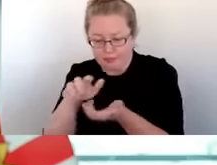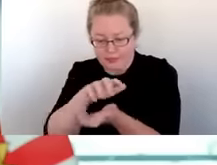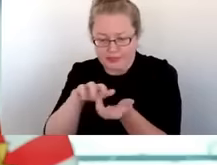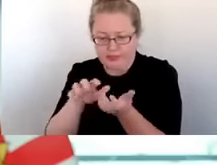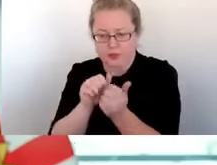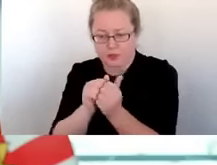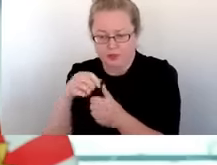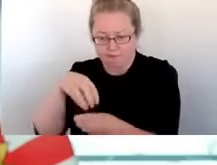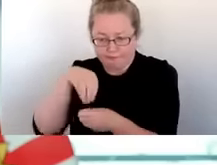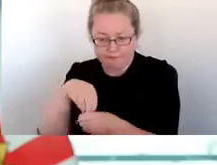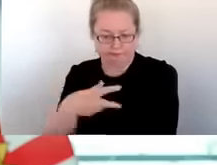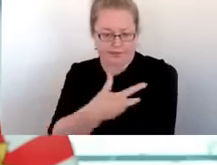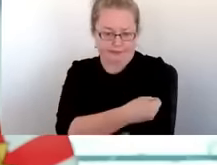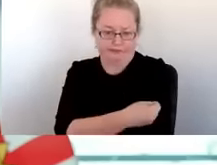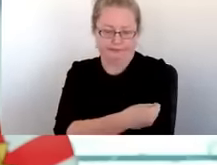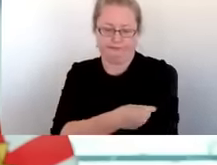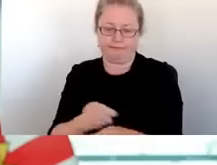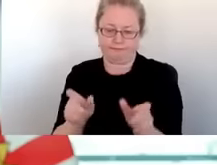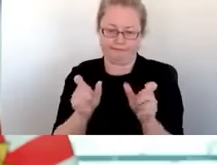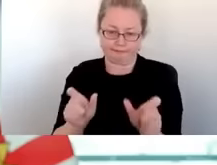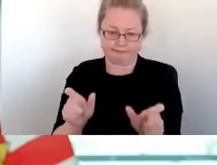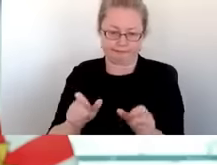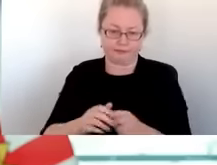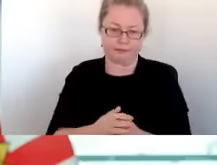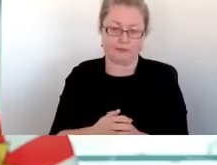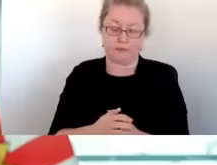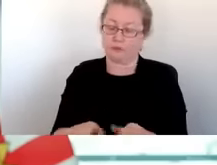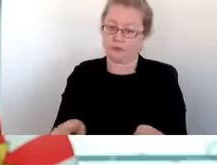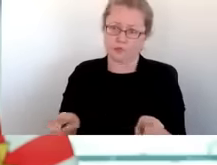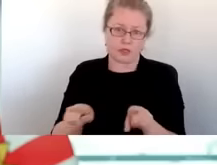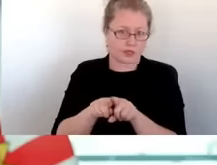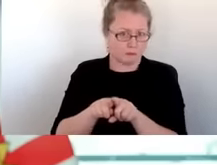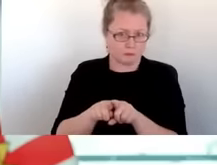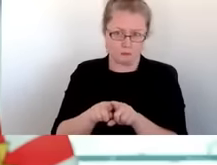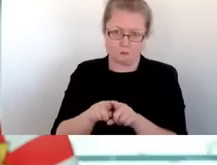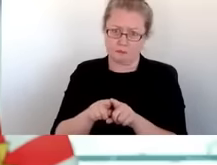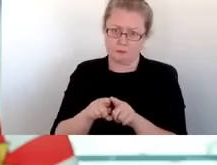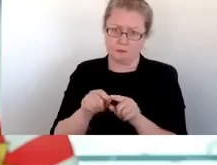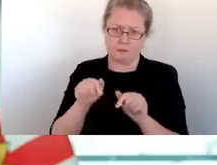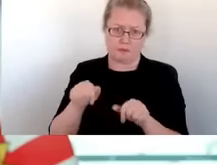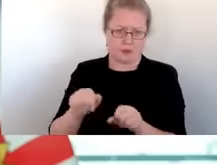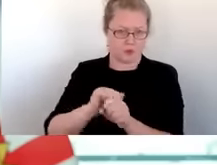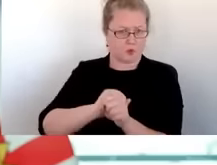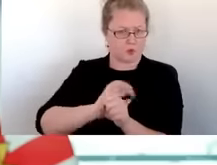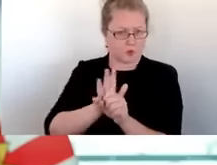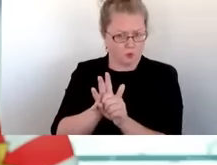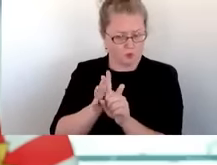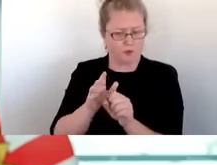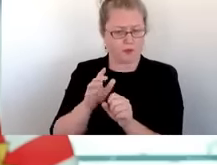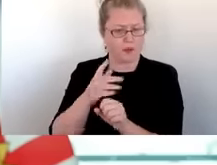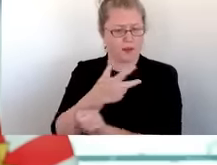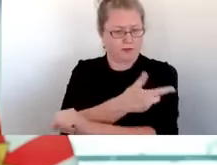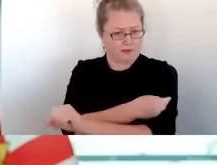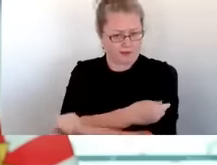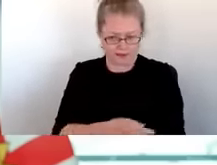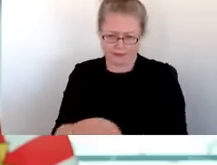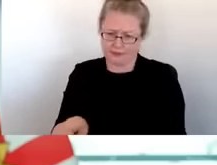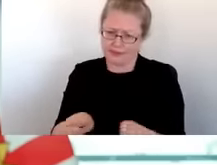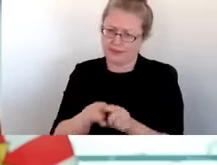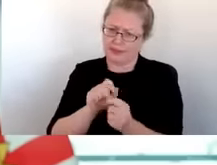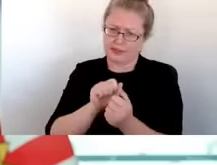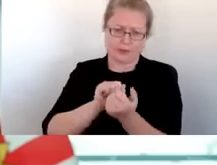a number of the recent strains of influenza, for example, and that is included in the latest vaccine. So this is very similar to what we're doing now